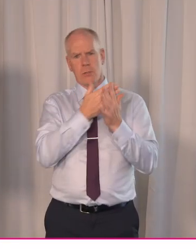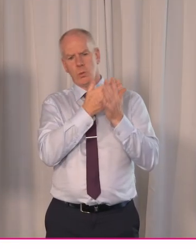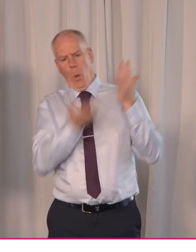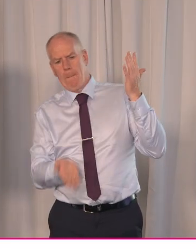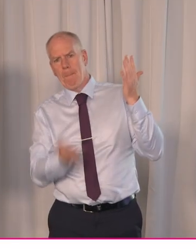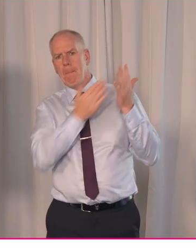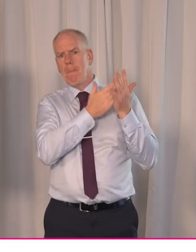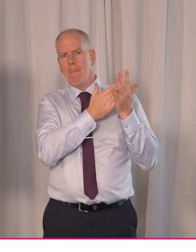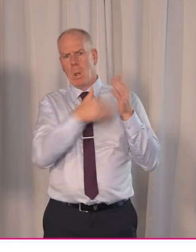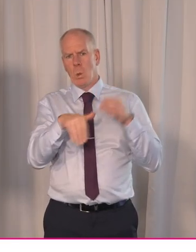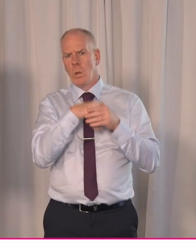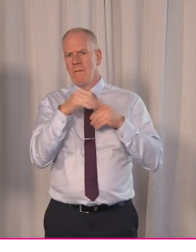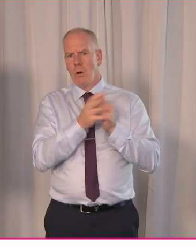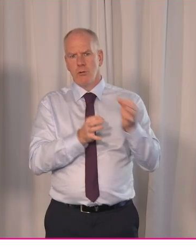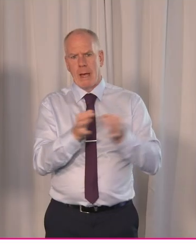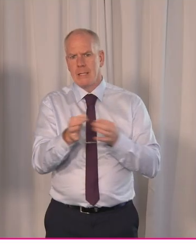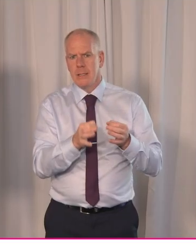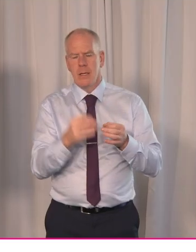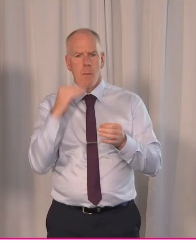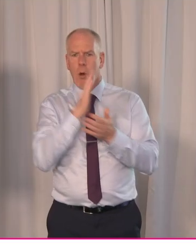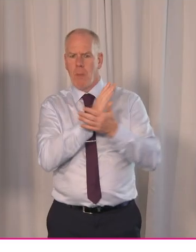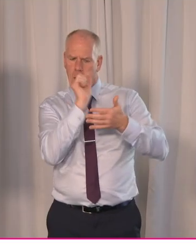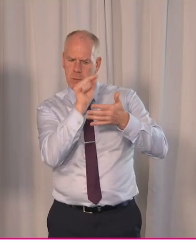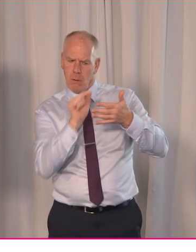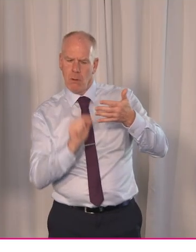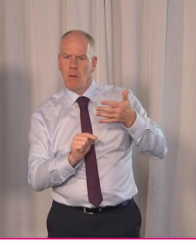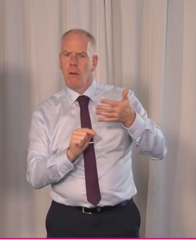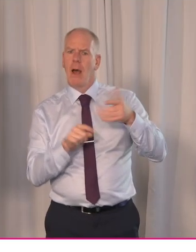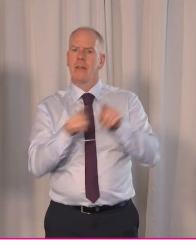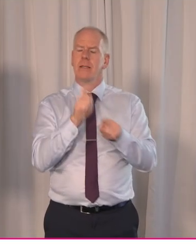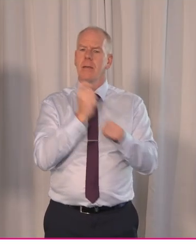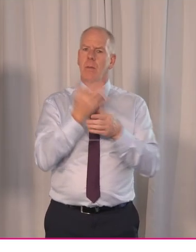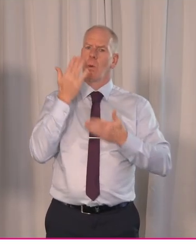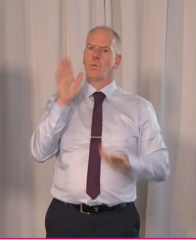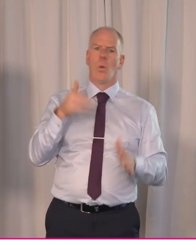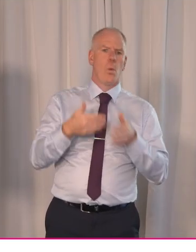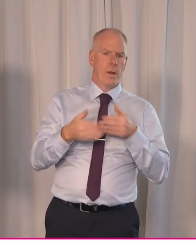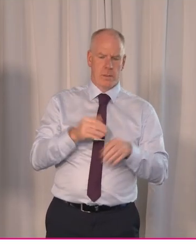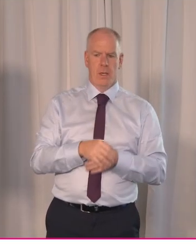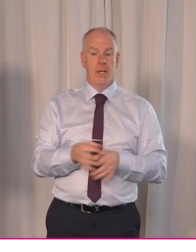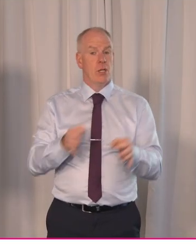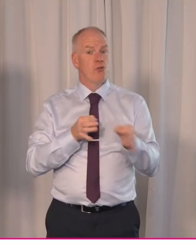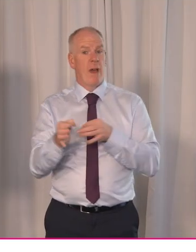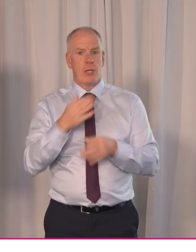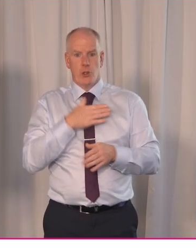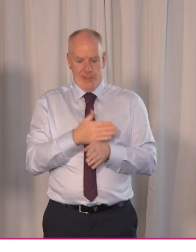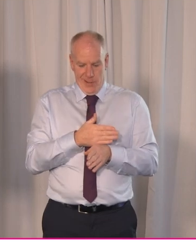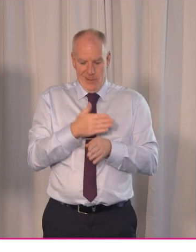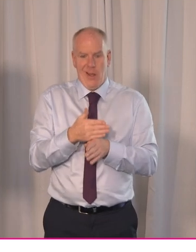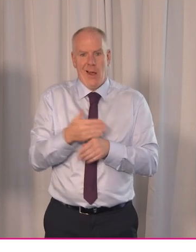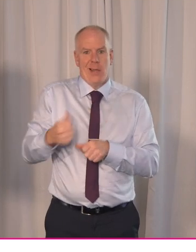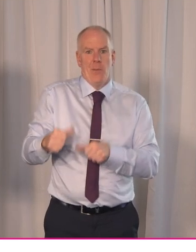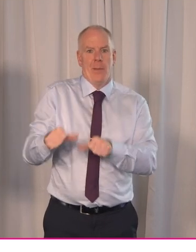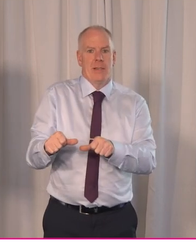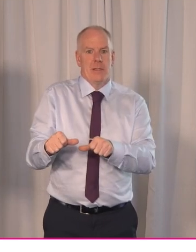the strategy, some of the key components of it, and very much emphasize that the strategy is at an early stage of